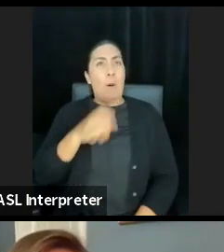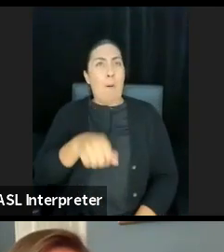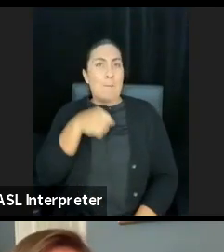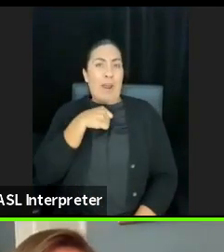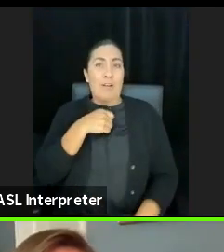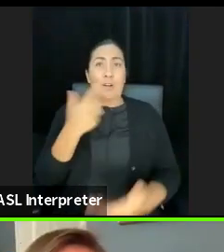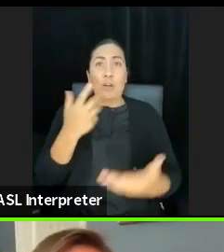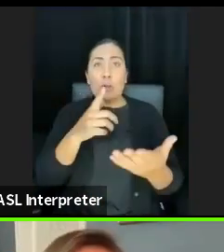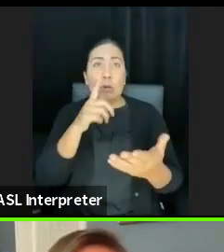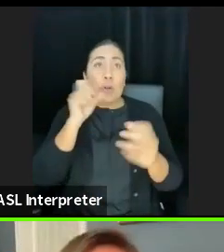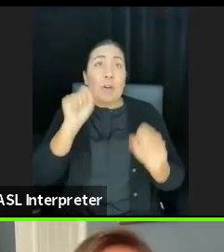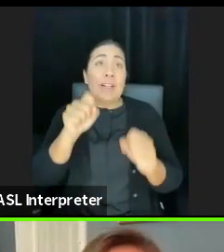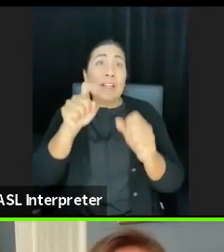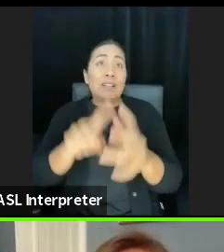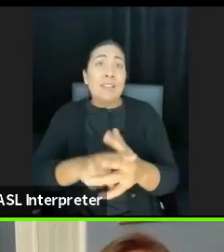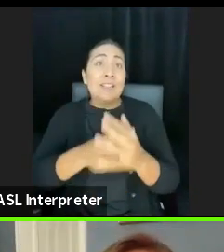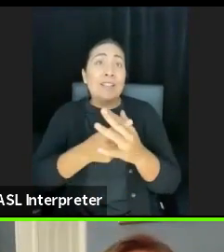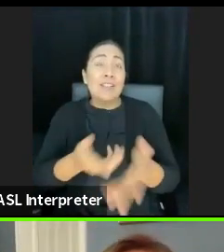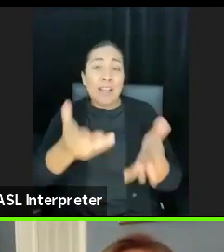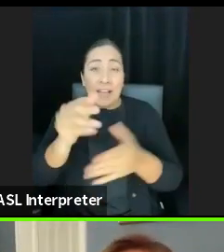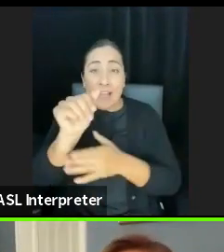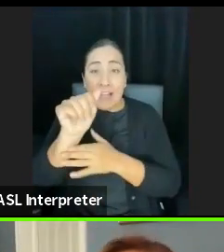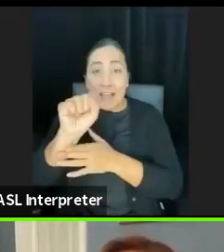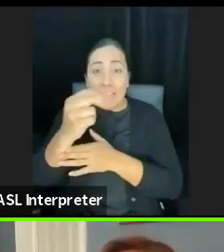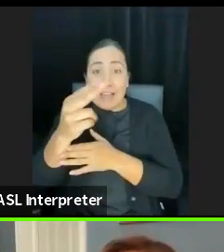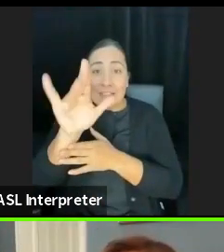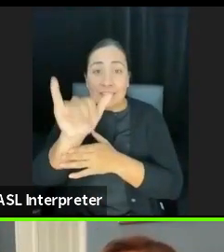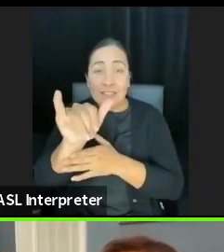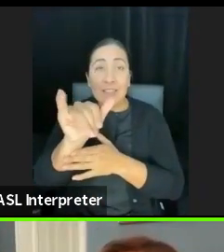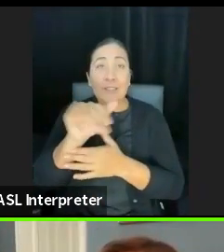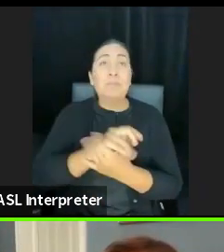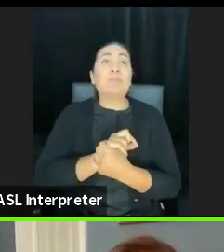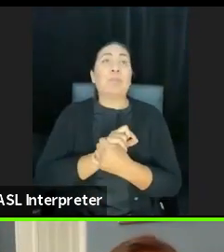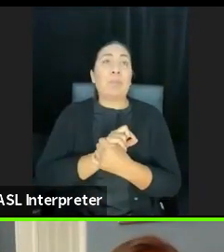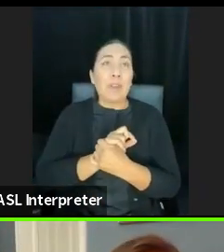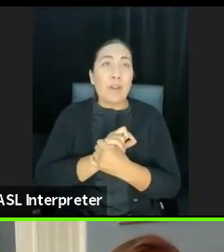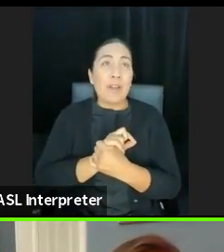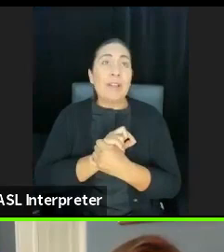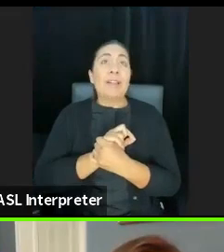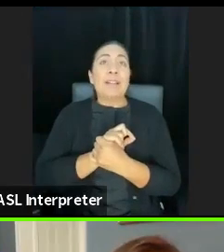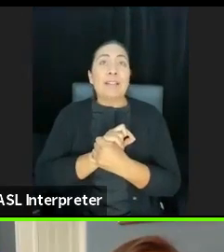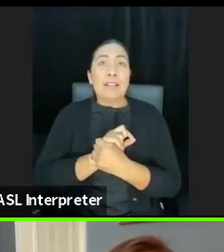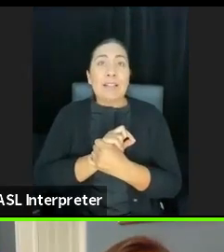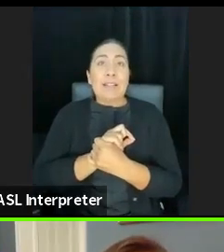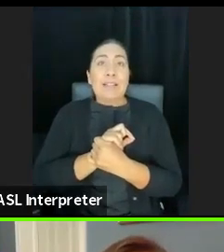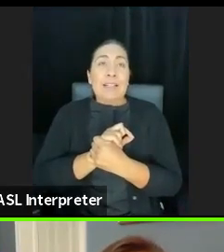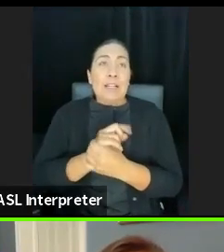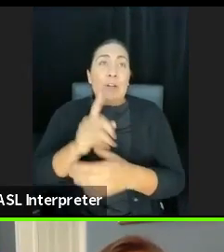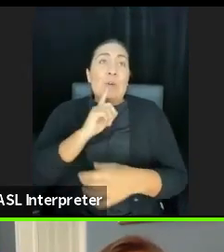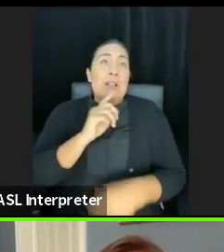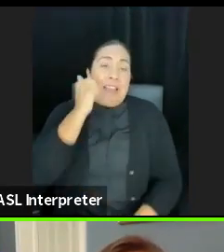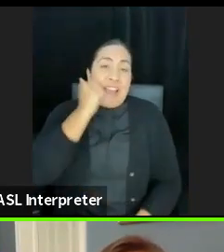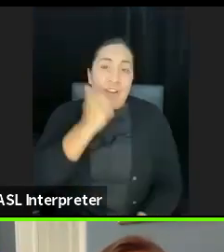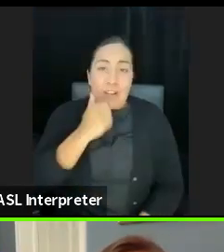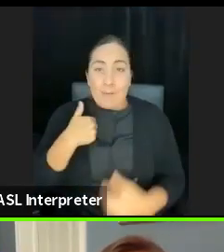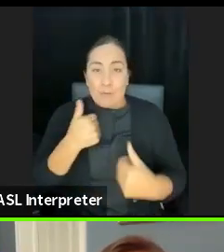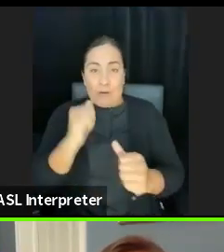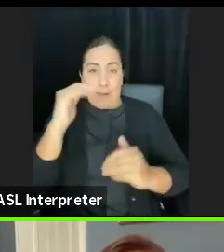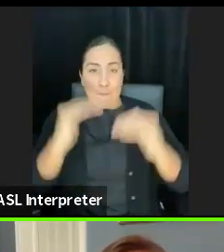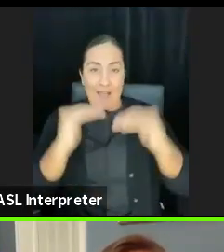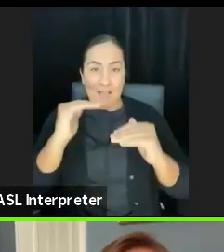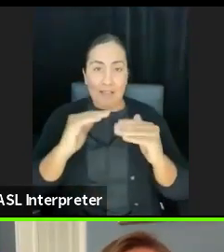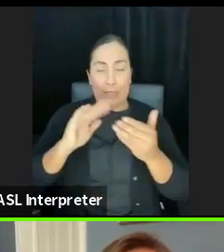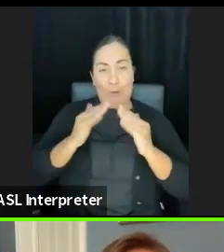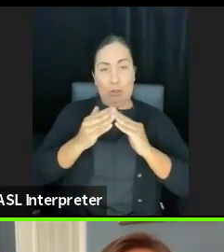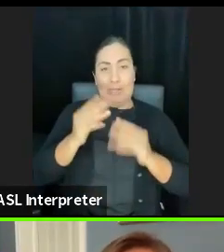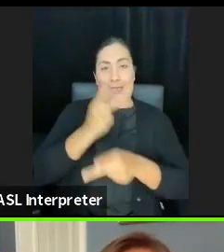lead us off? Of course, yes. So I think, you know, I'm really trying to each day balance community care and self-care. And so